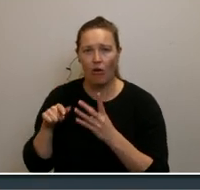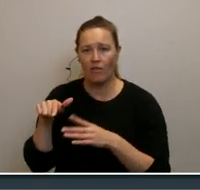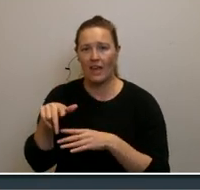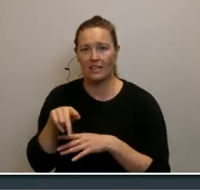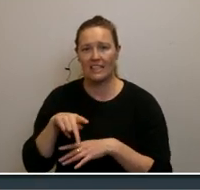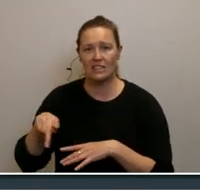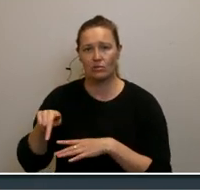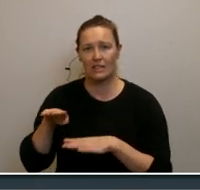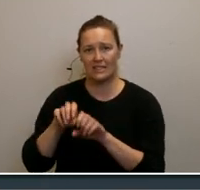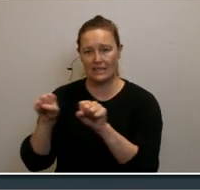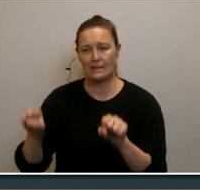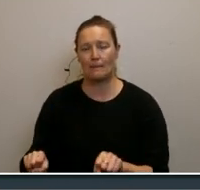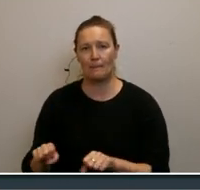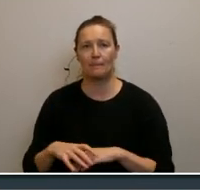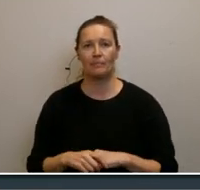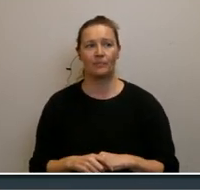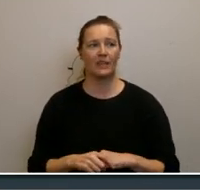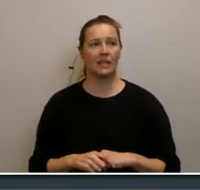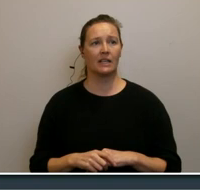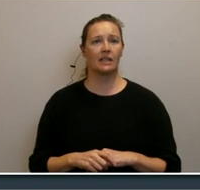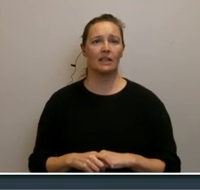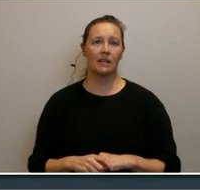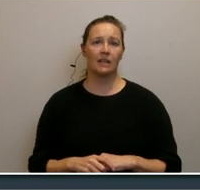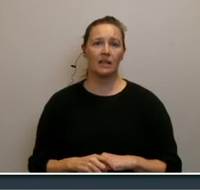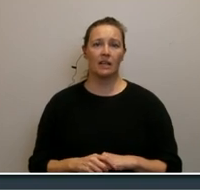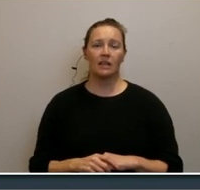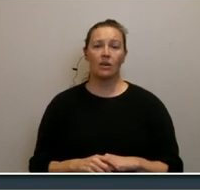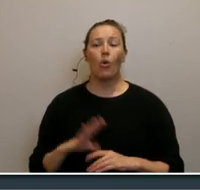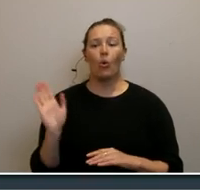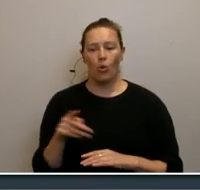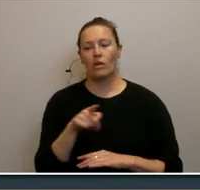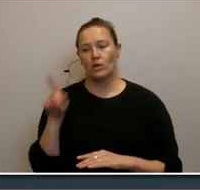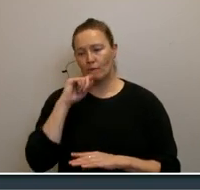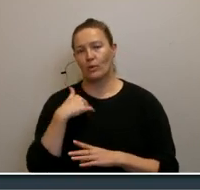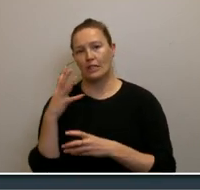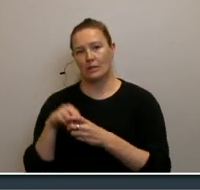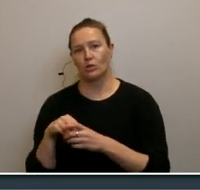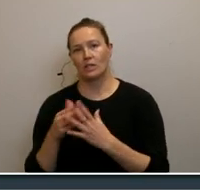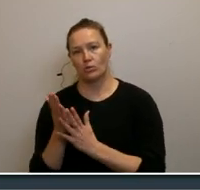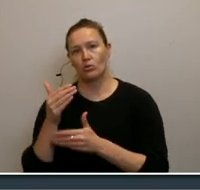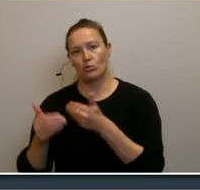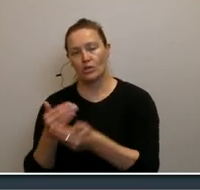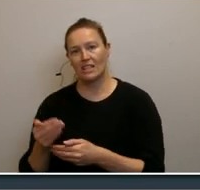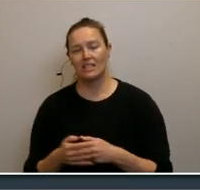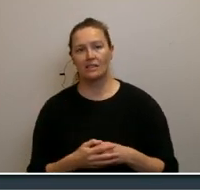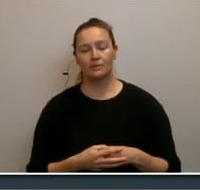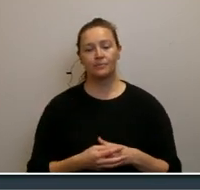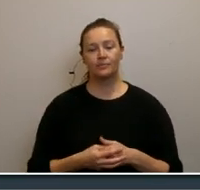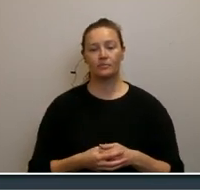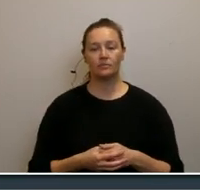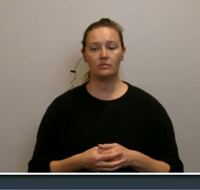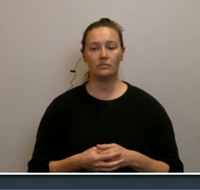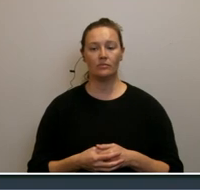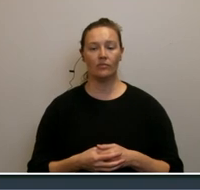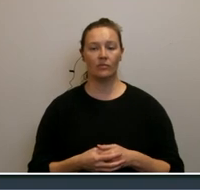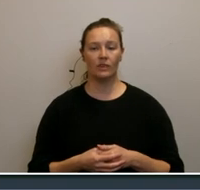particular estuarine system. They must all be part of this. The goal of it